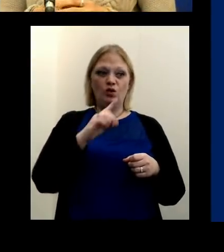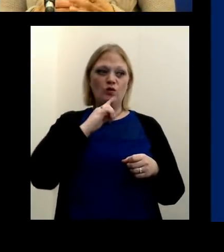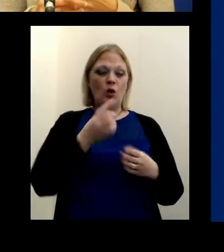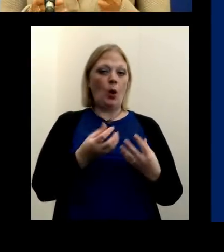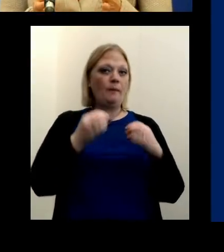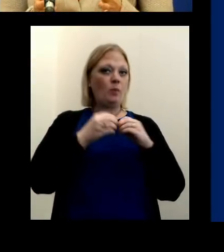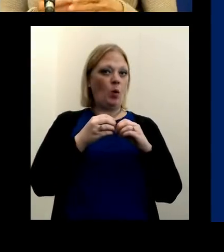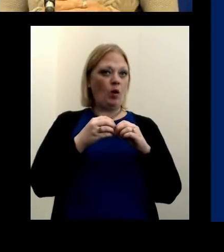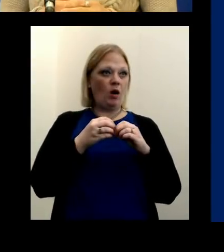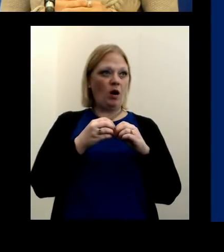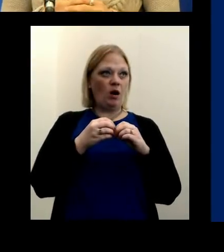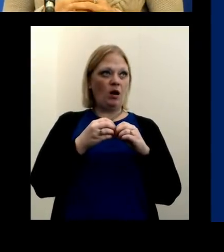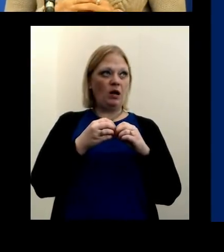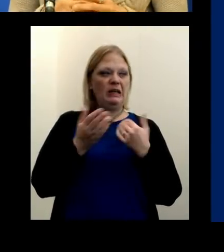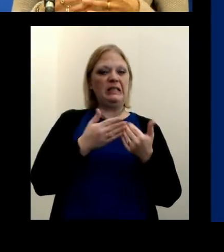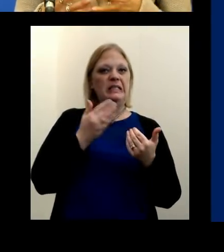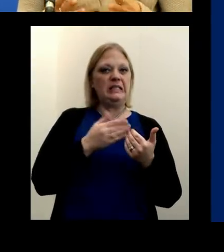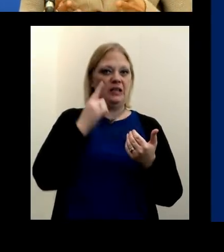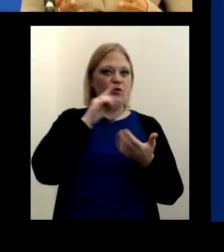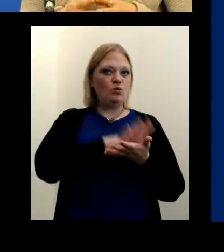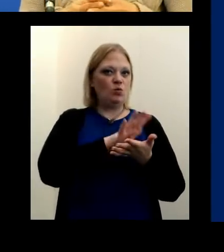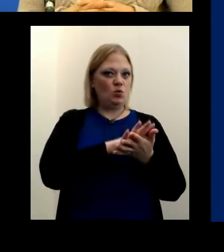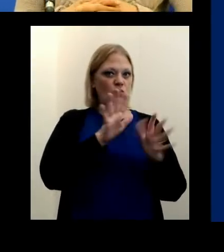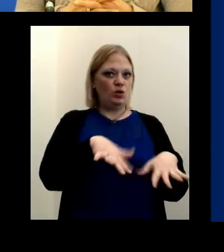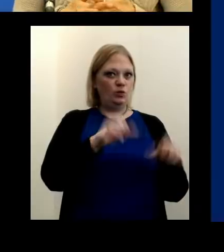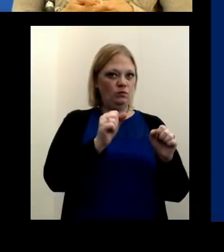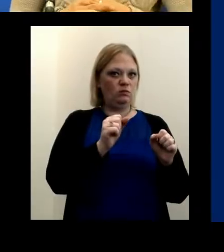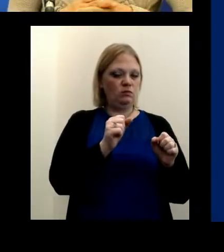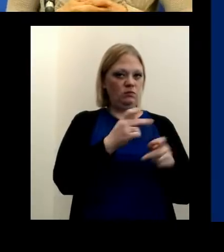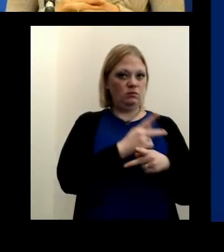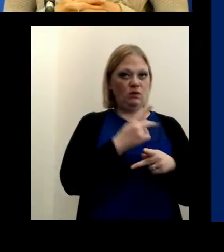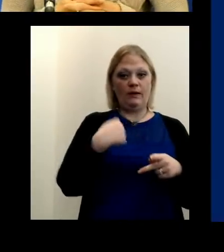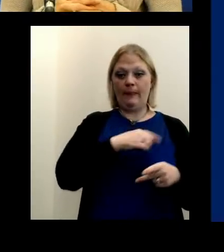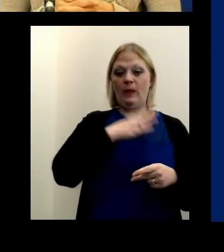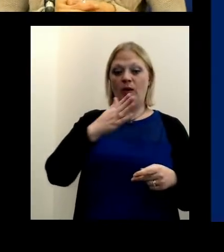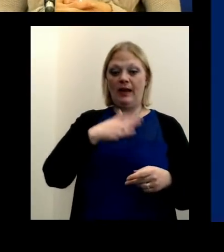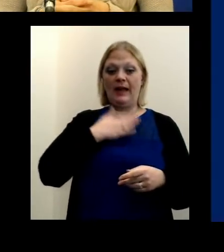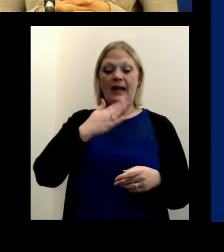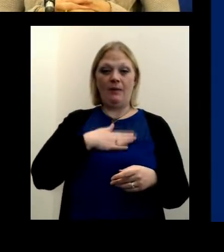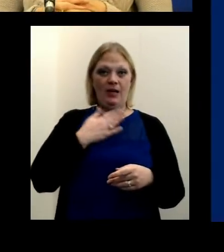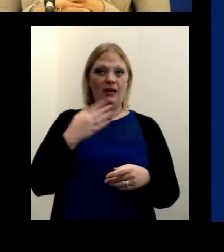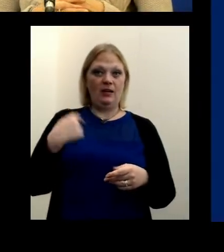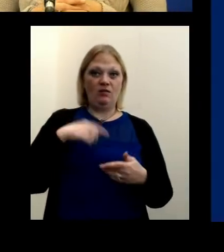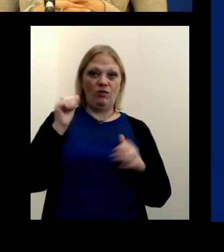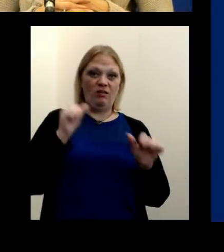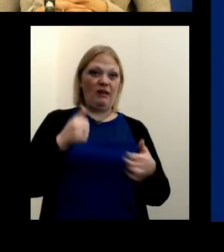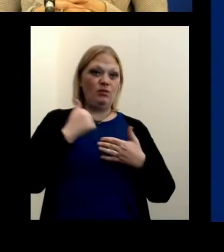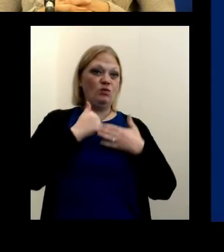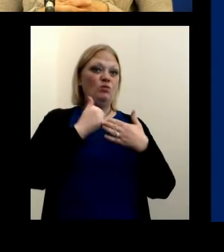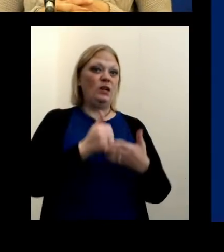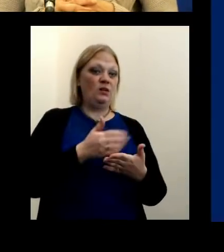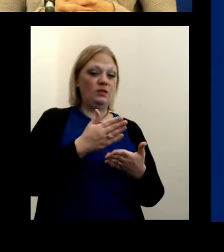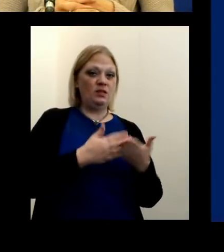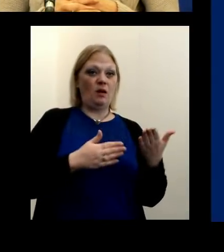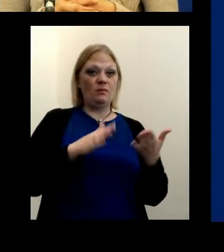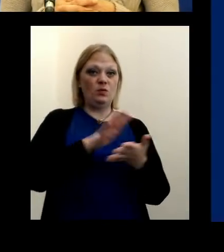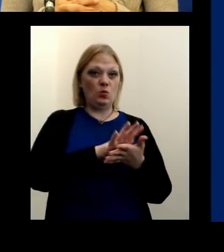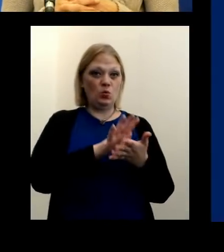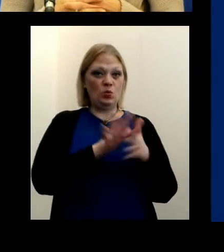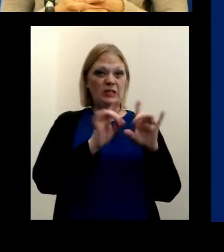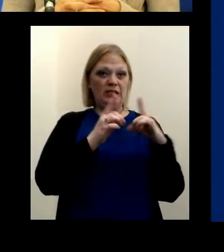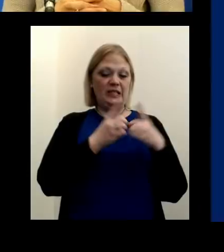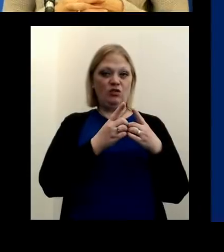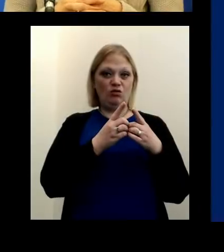take on. So we're happy that we have been able to help some schools and school districts stay